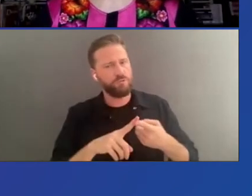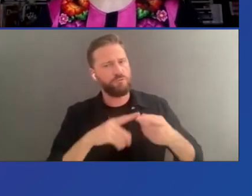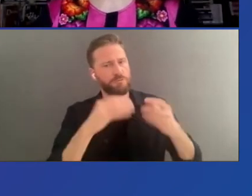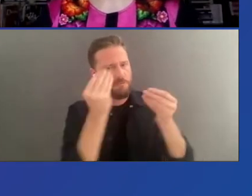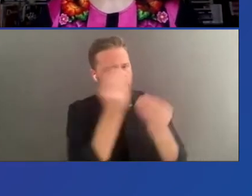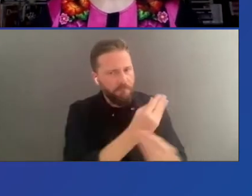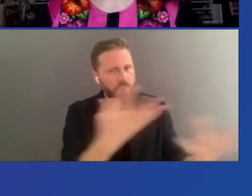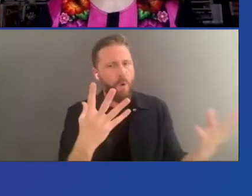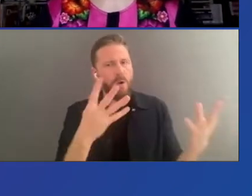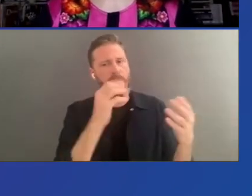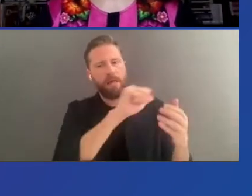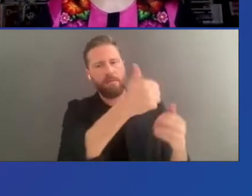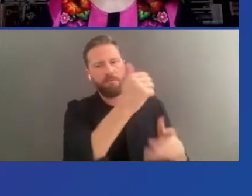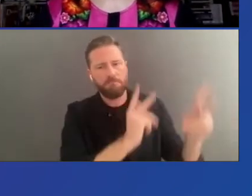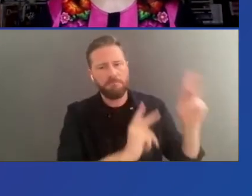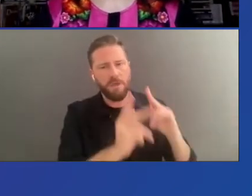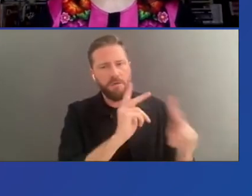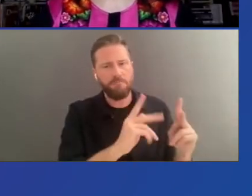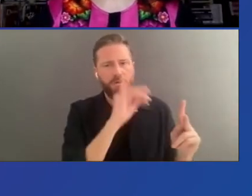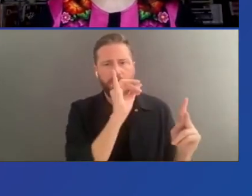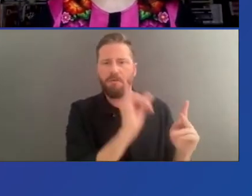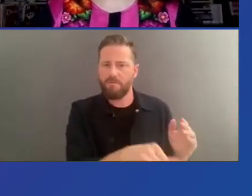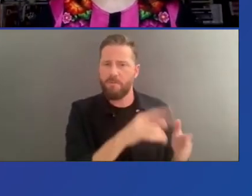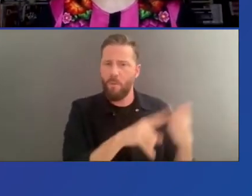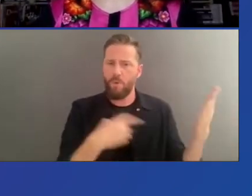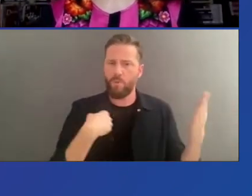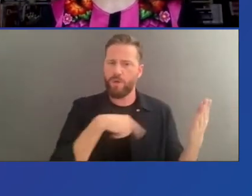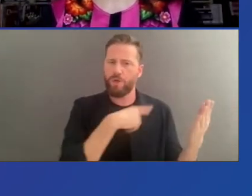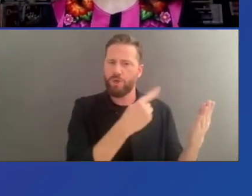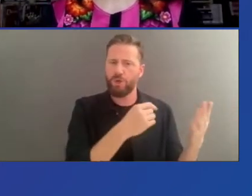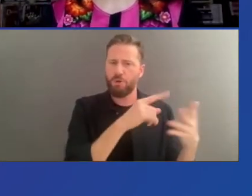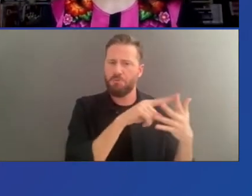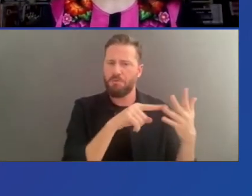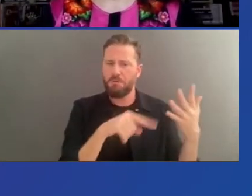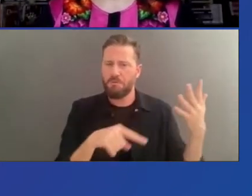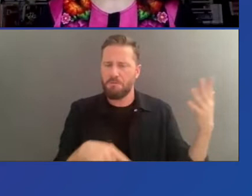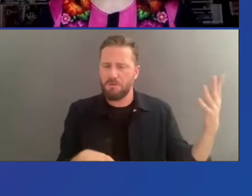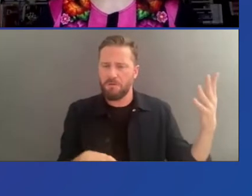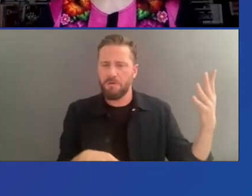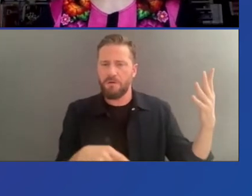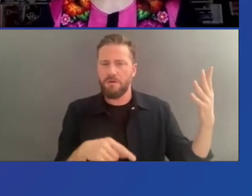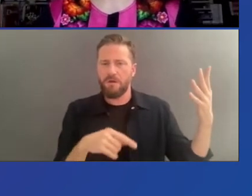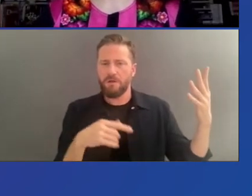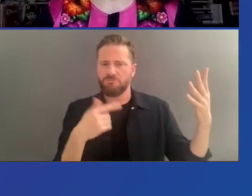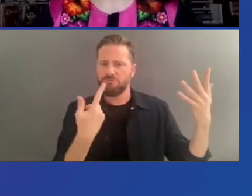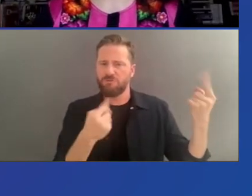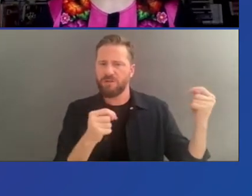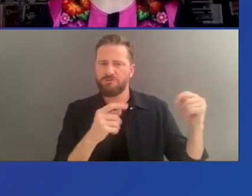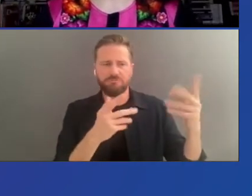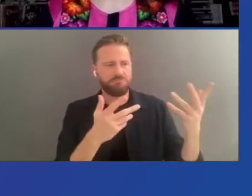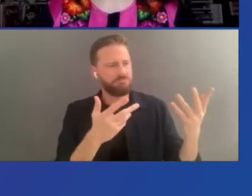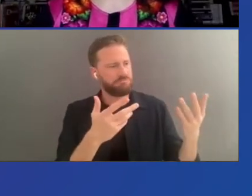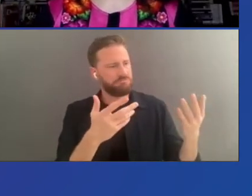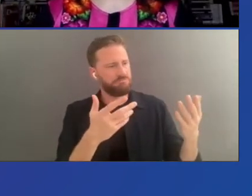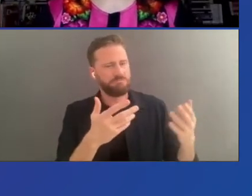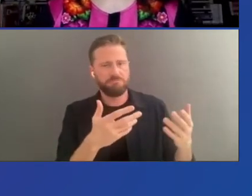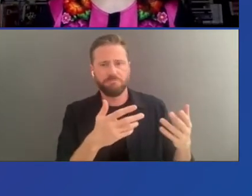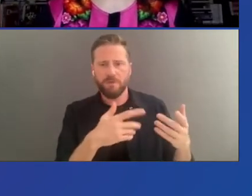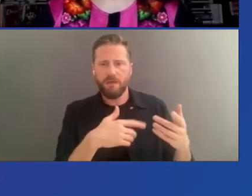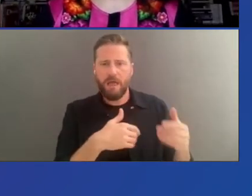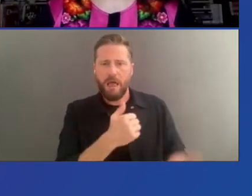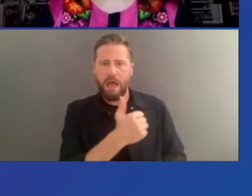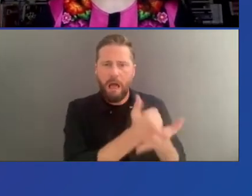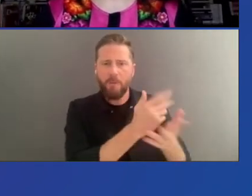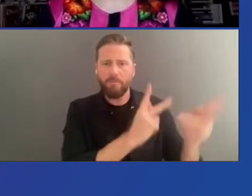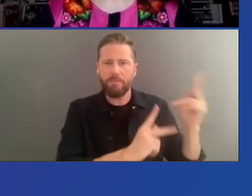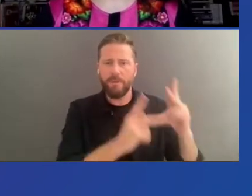inform others, about what we do, and, to increase people's capacity for appreciation